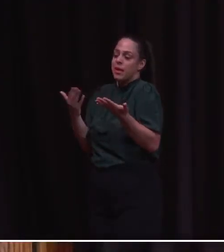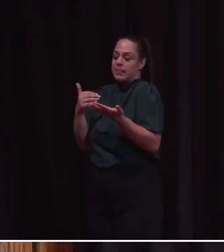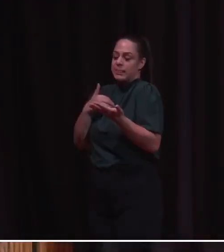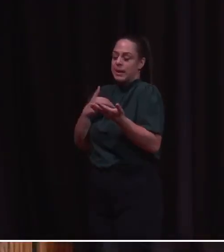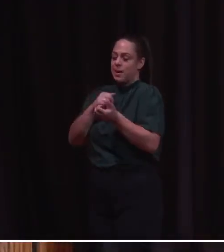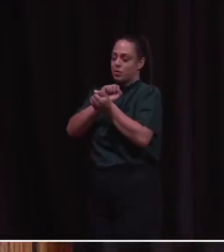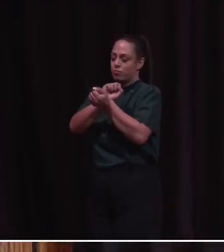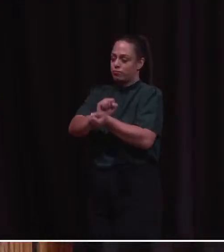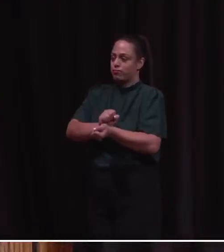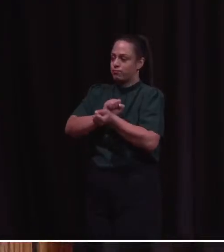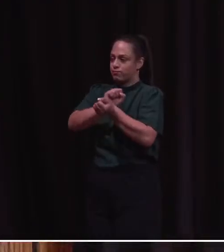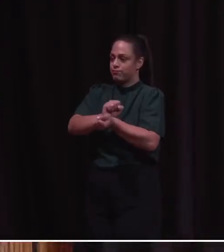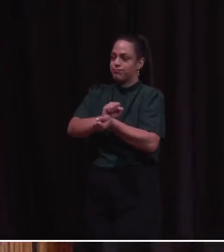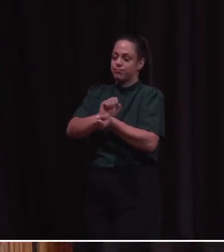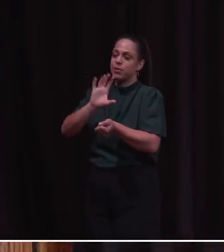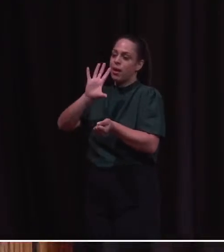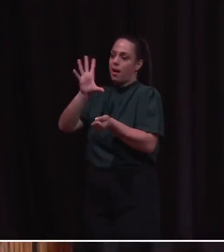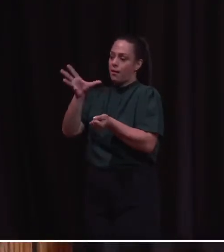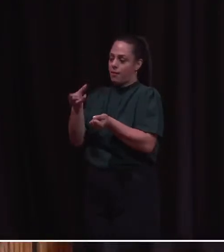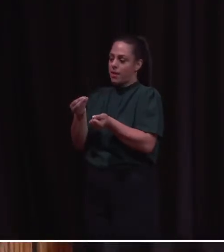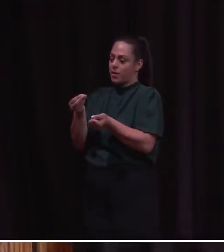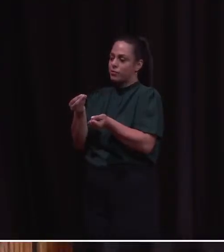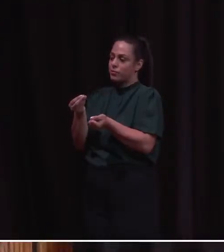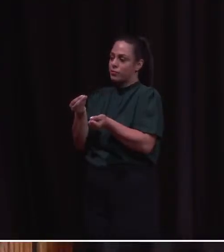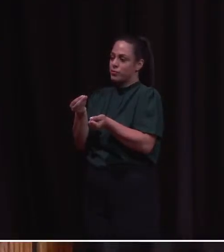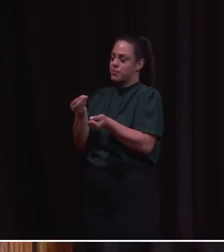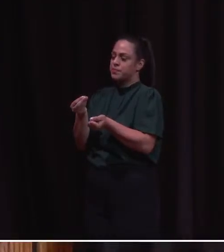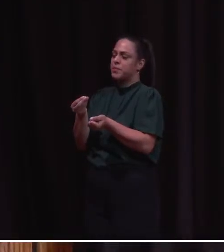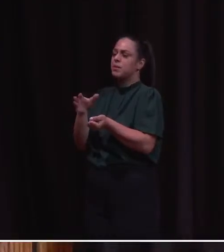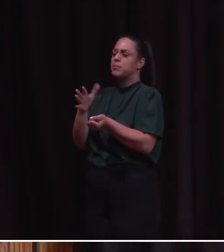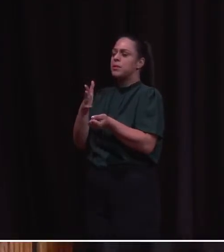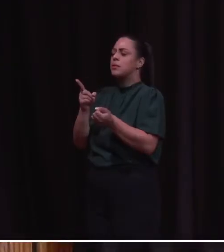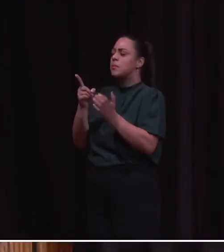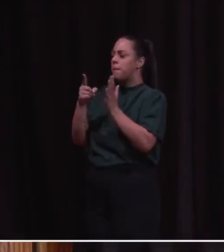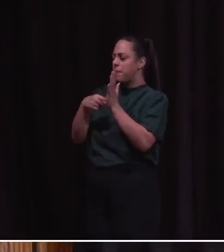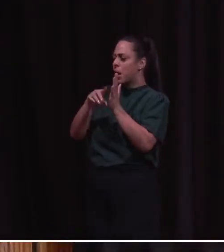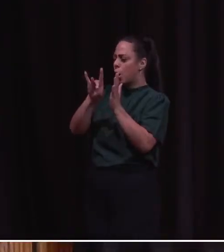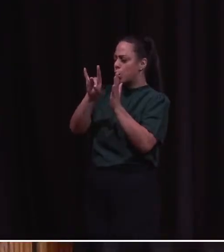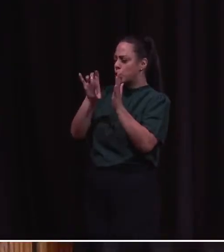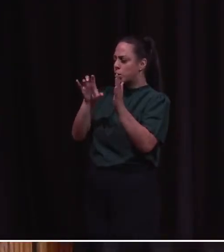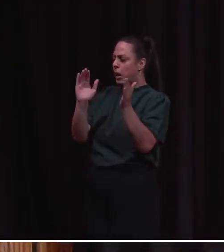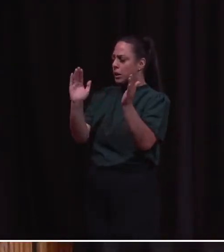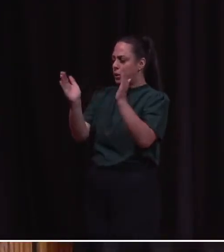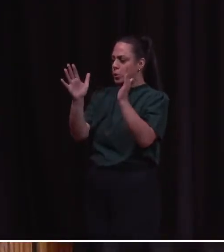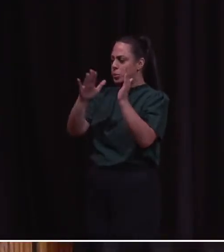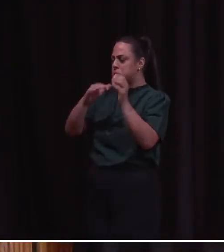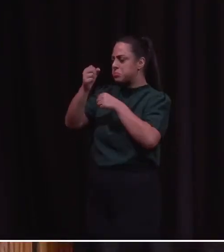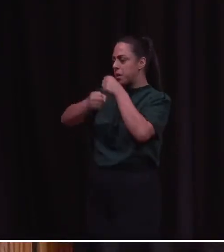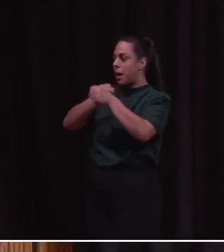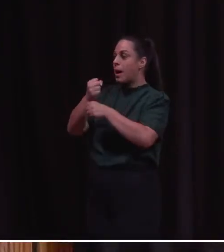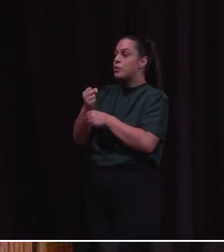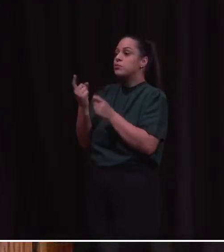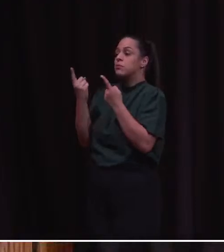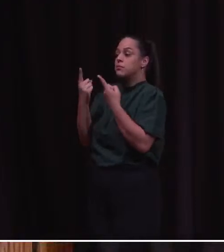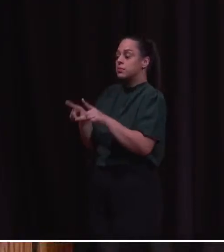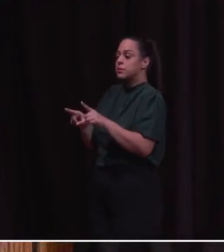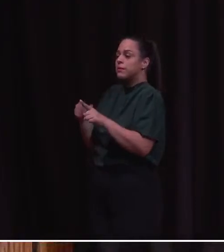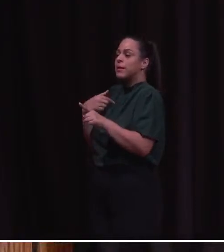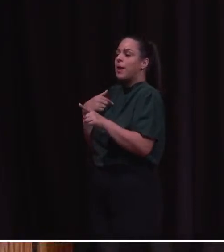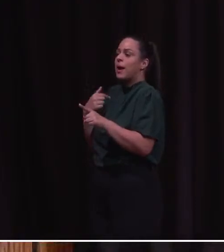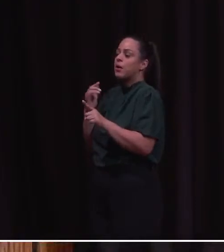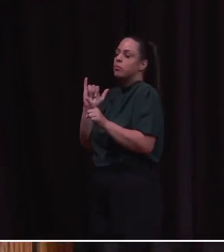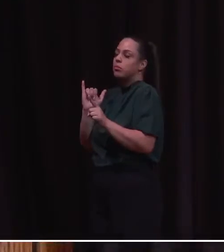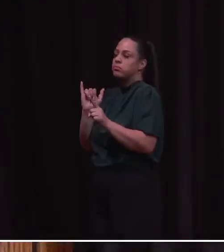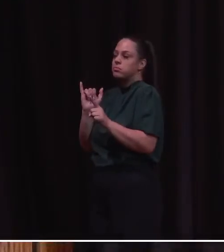19th century, Europeans understood themselves to be a different species of humans than the rest. But